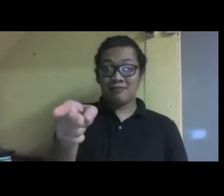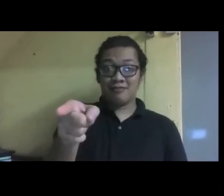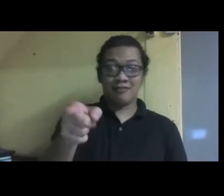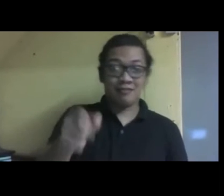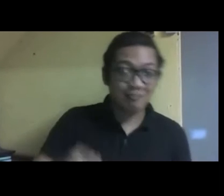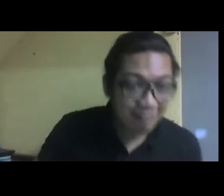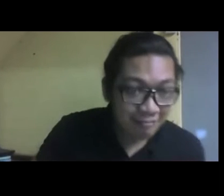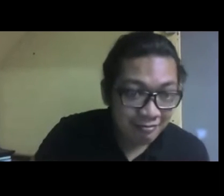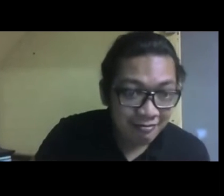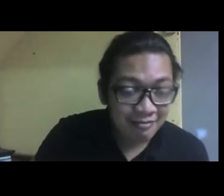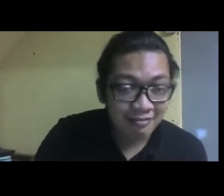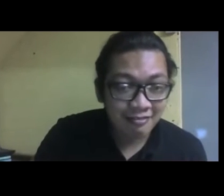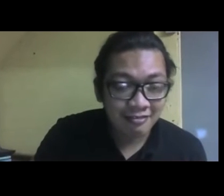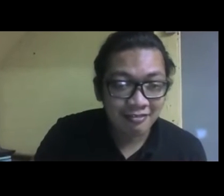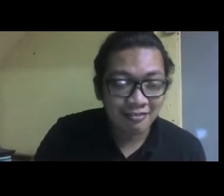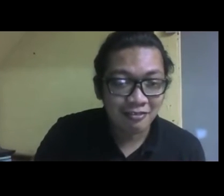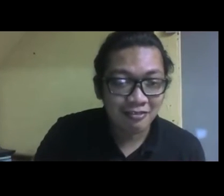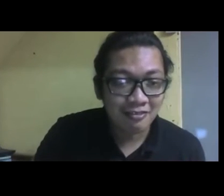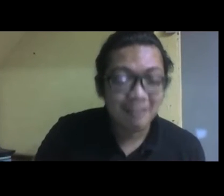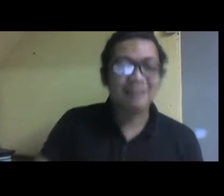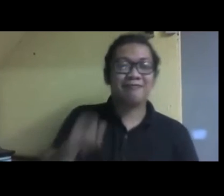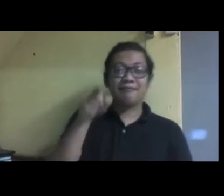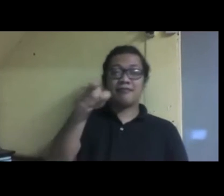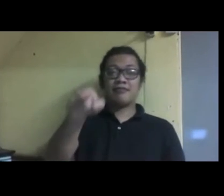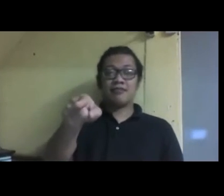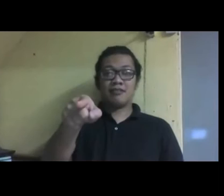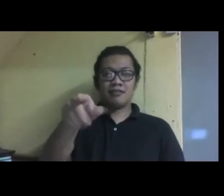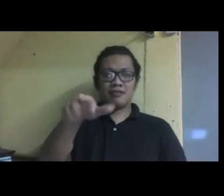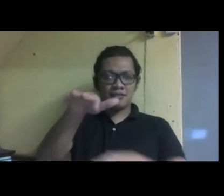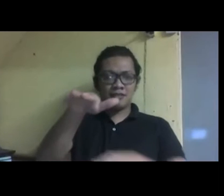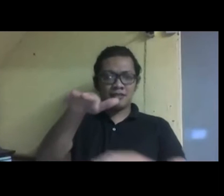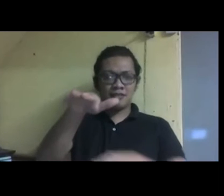So this is example 13. Sorry.